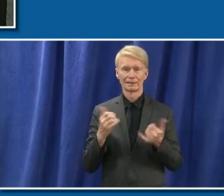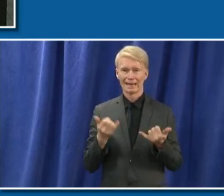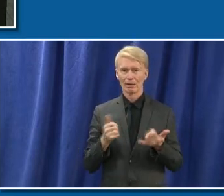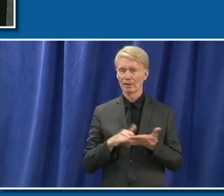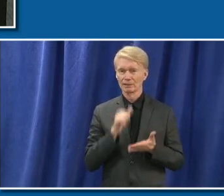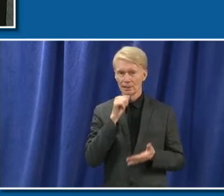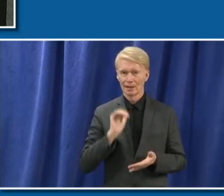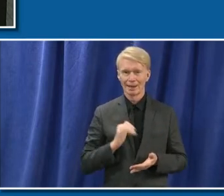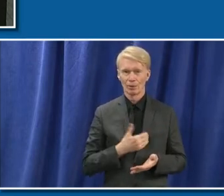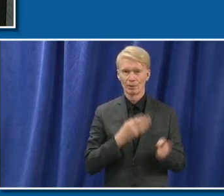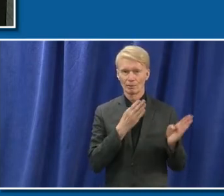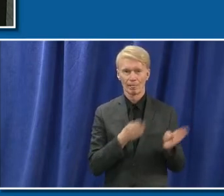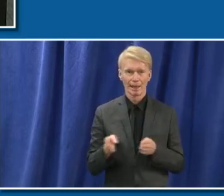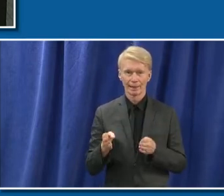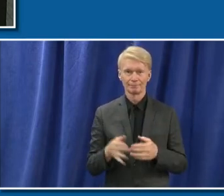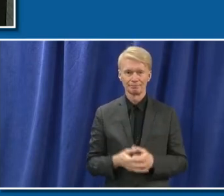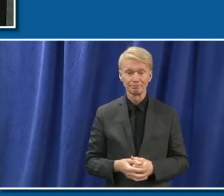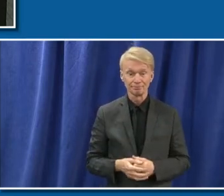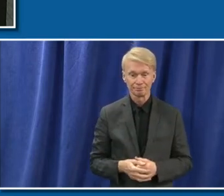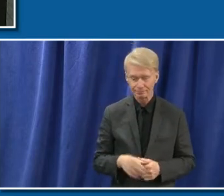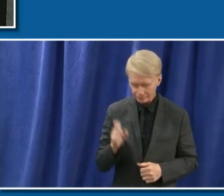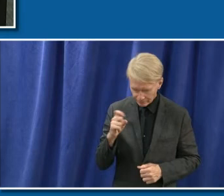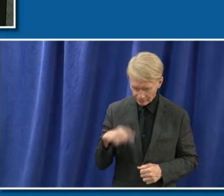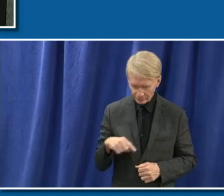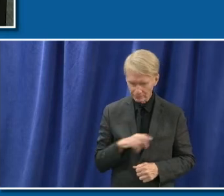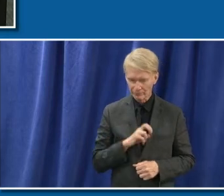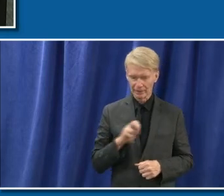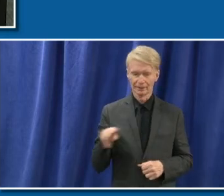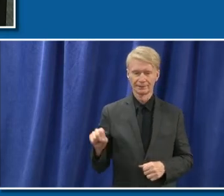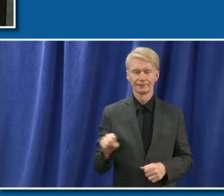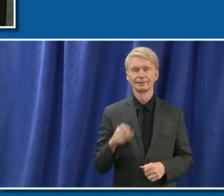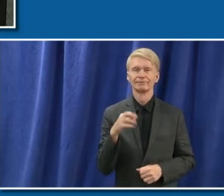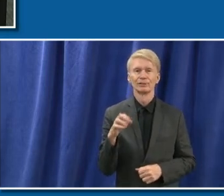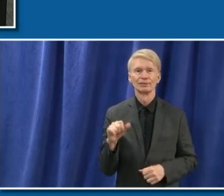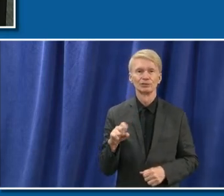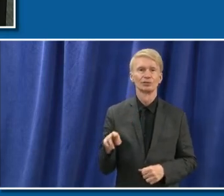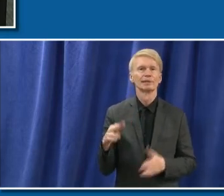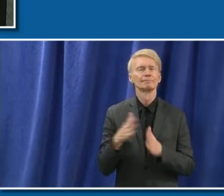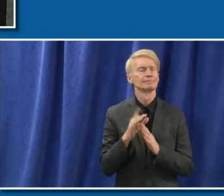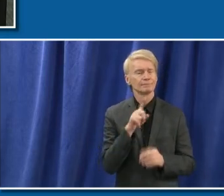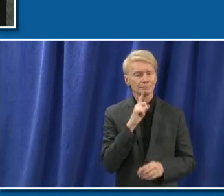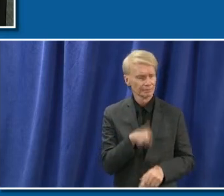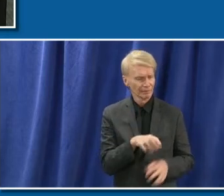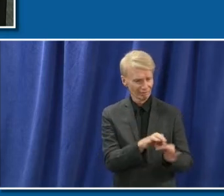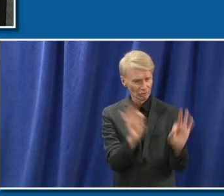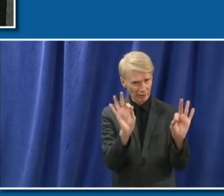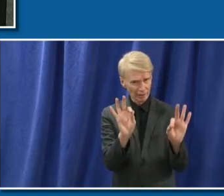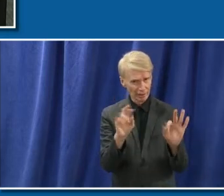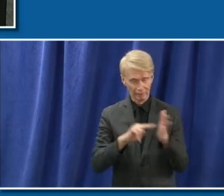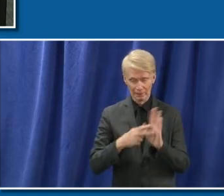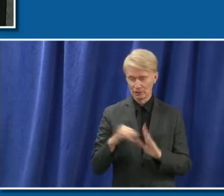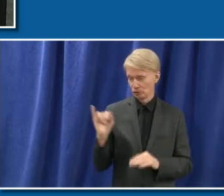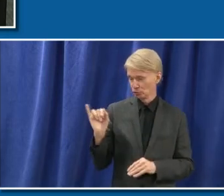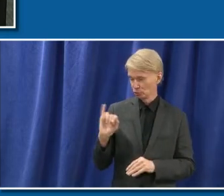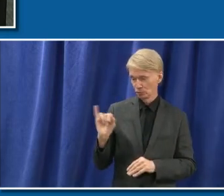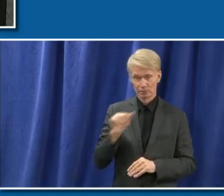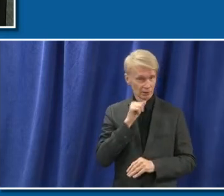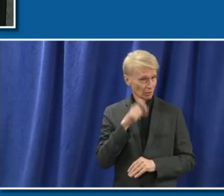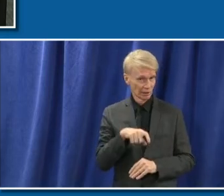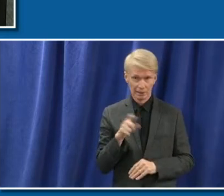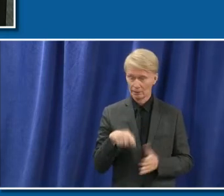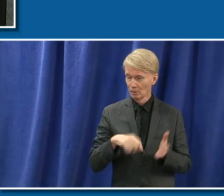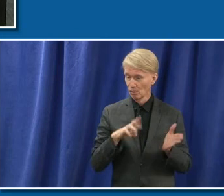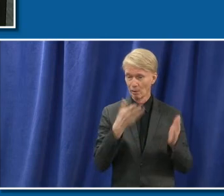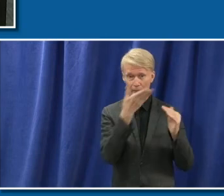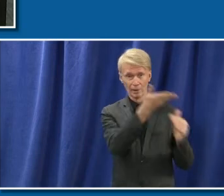plan. Okay, Venus Frazier is asking, does free mean insurance is not required or